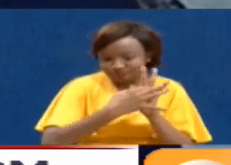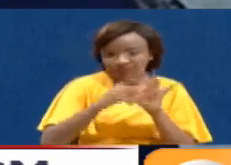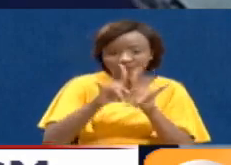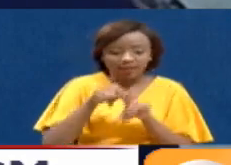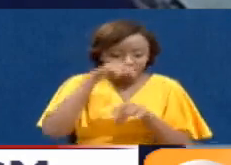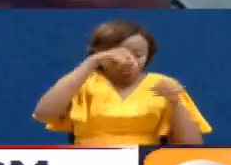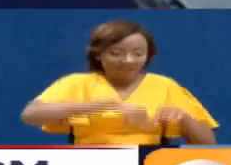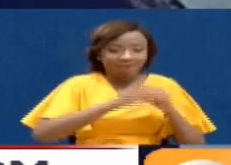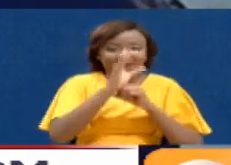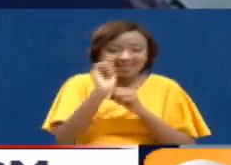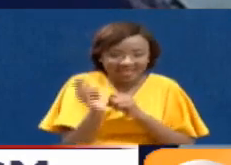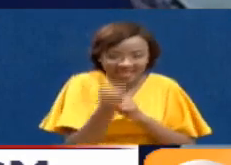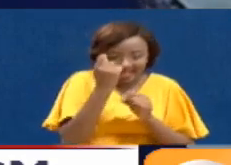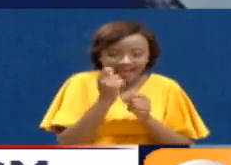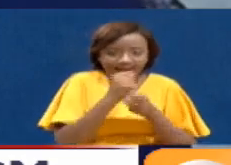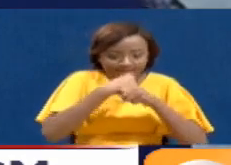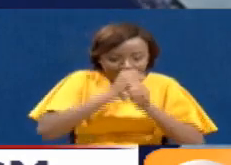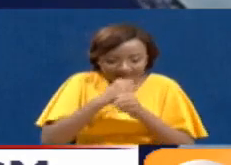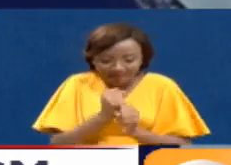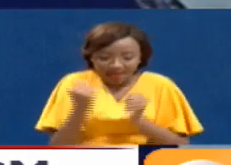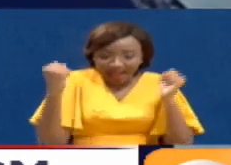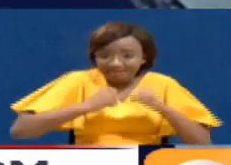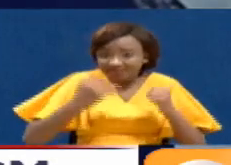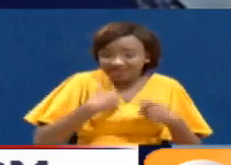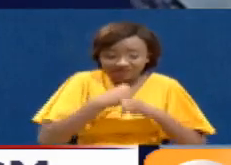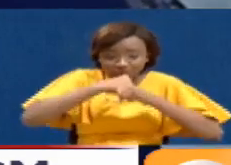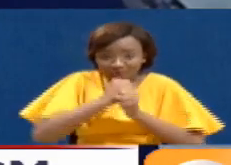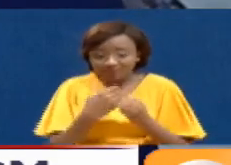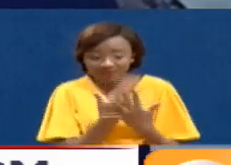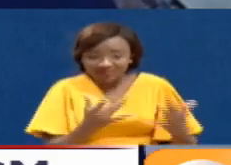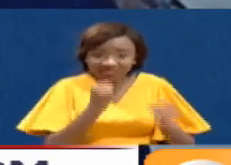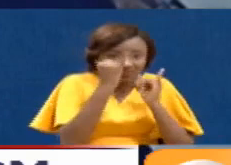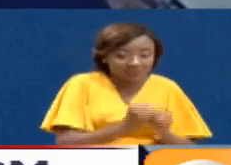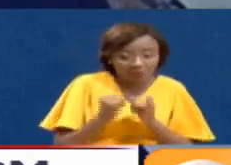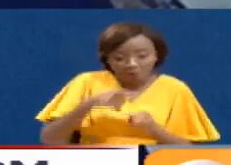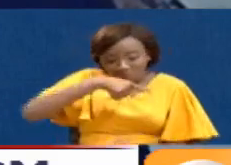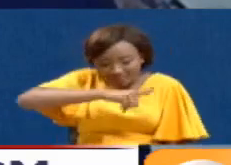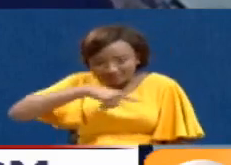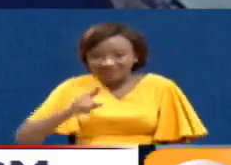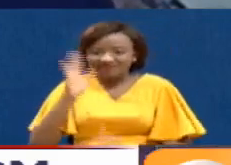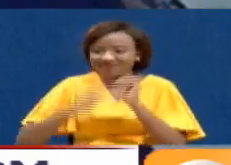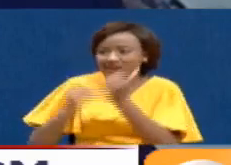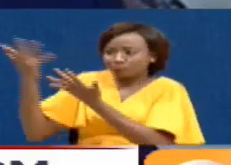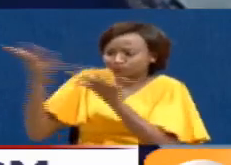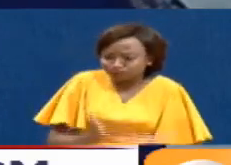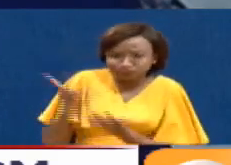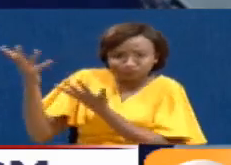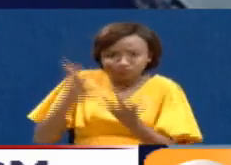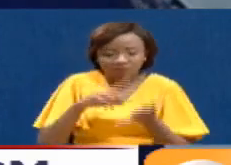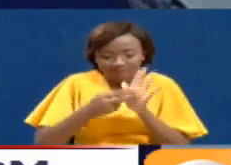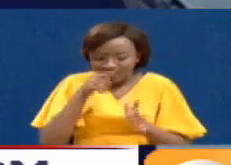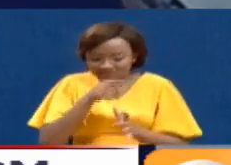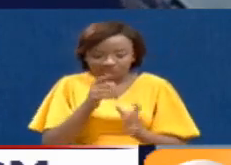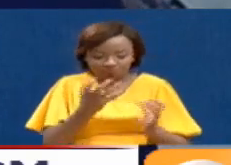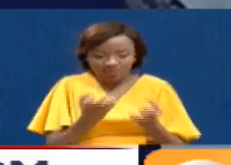productive capacity of Kenya, the ability to harness the ingenuity of Kenyans is something that we have to learn